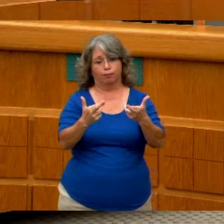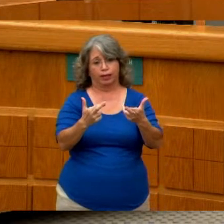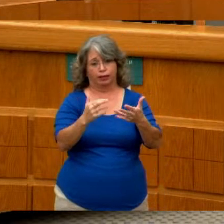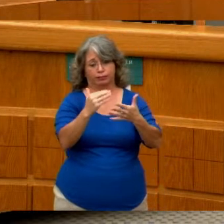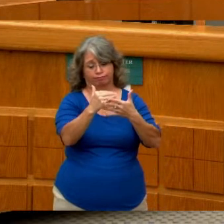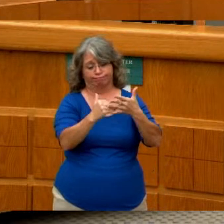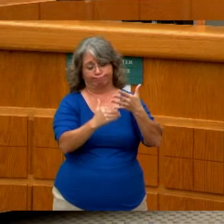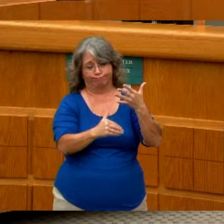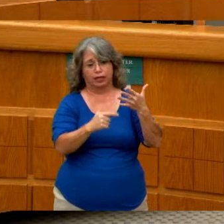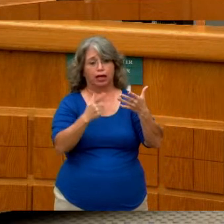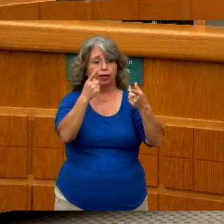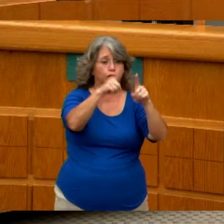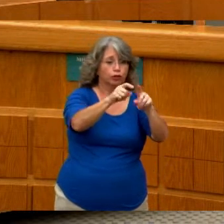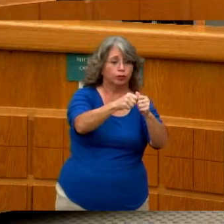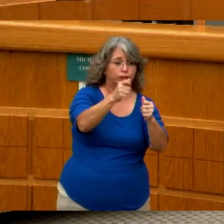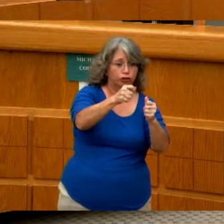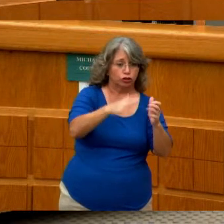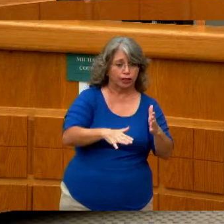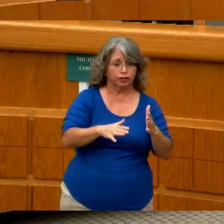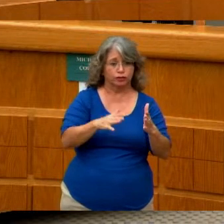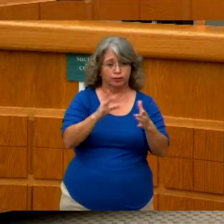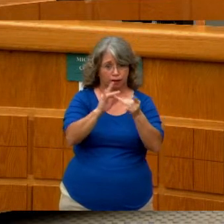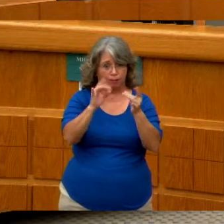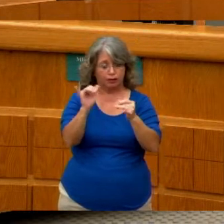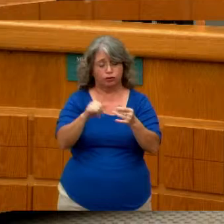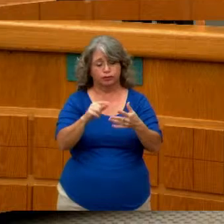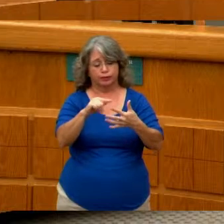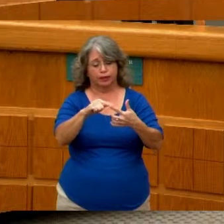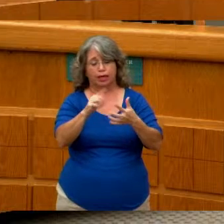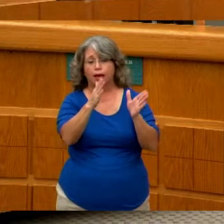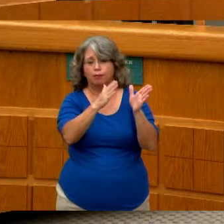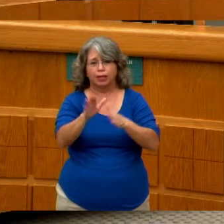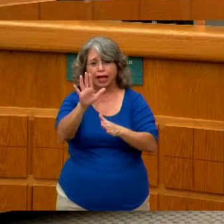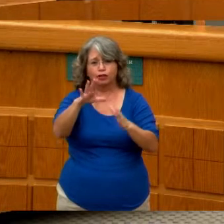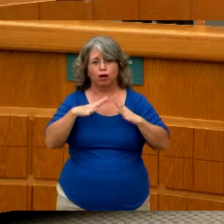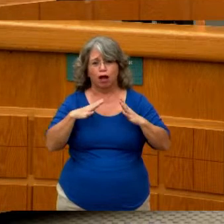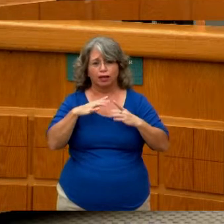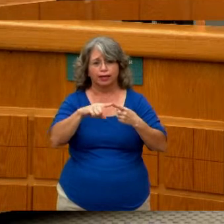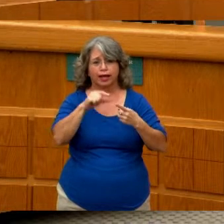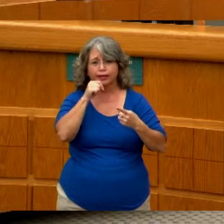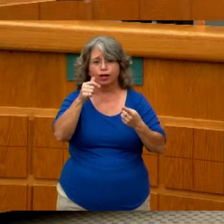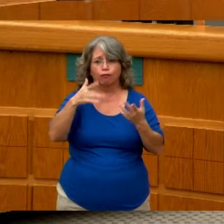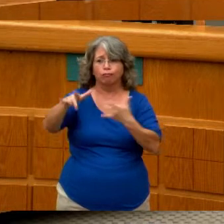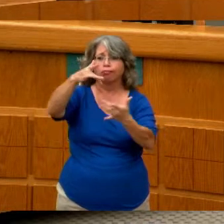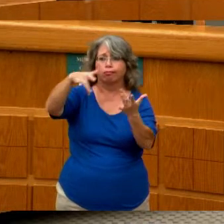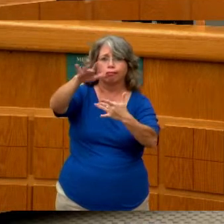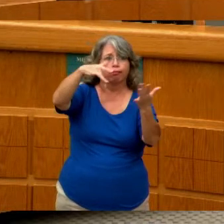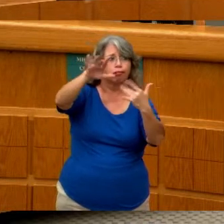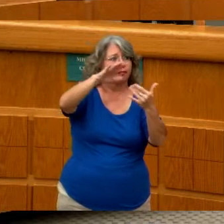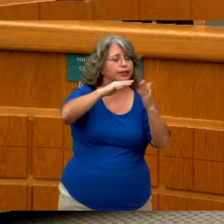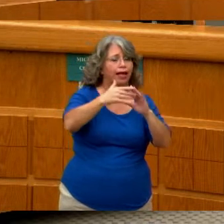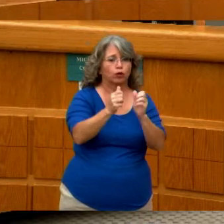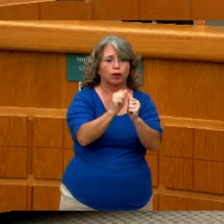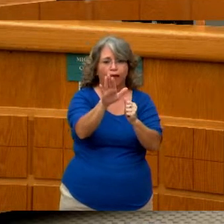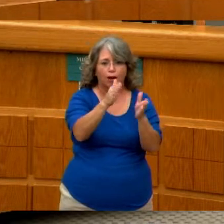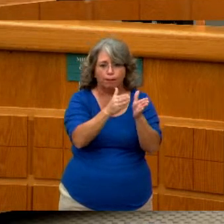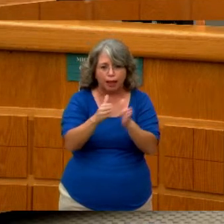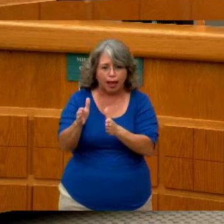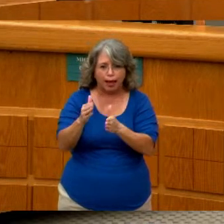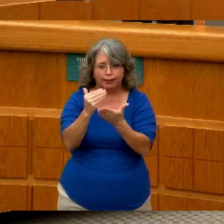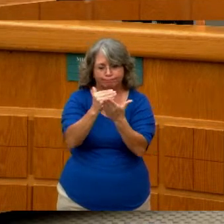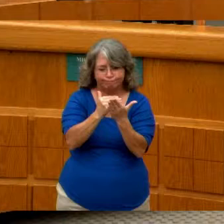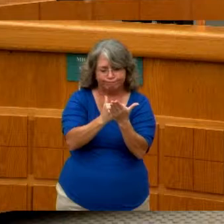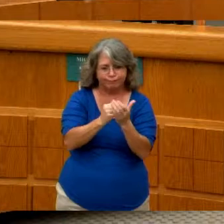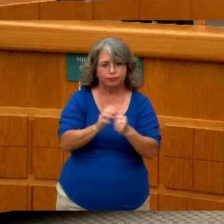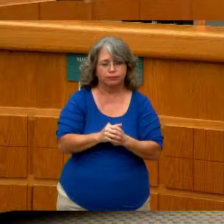following. And we agree completely with what Judge Canales mentioned as well. Planning your holiday, don't go